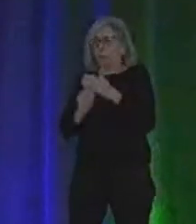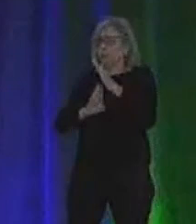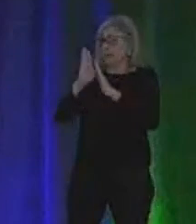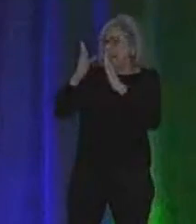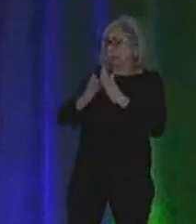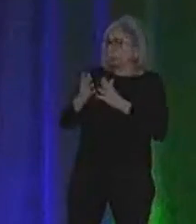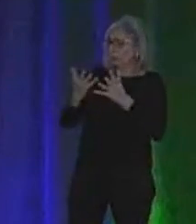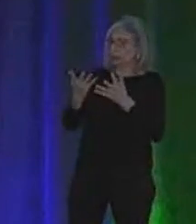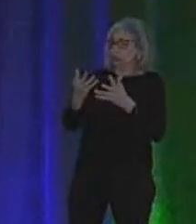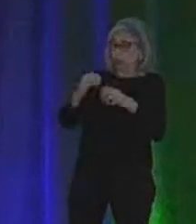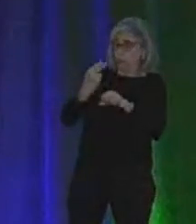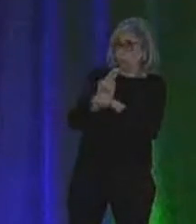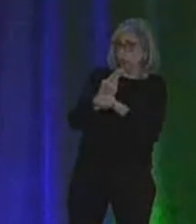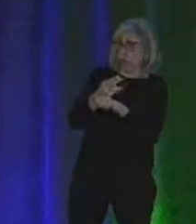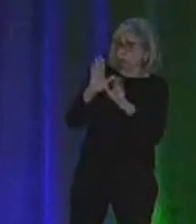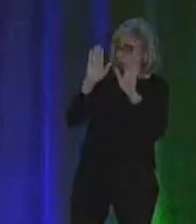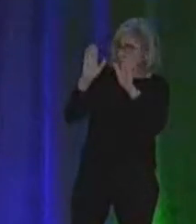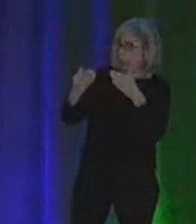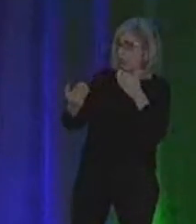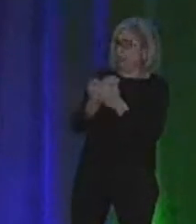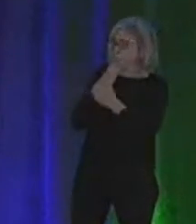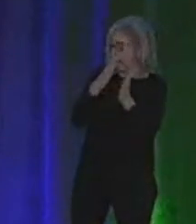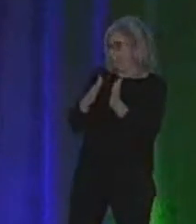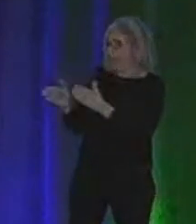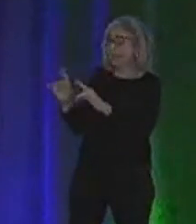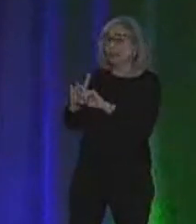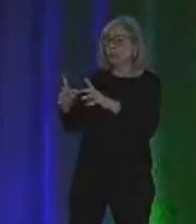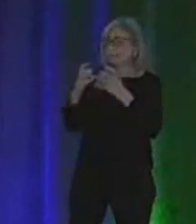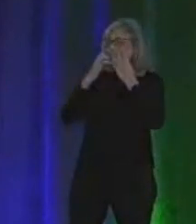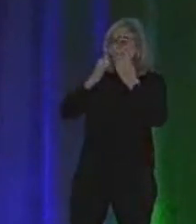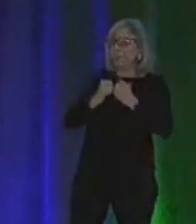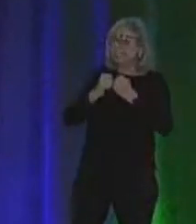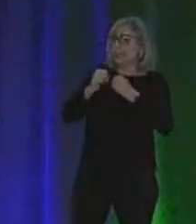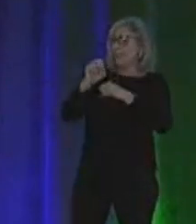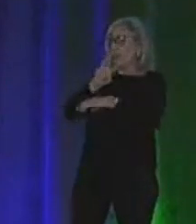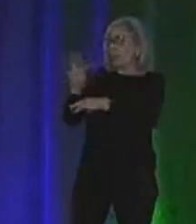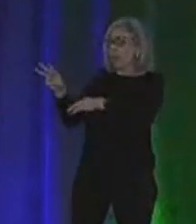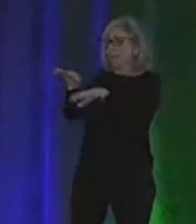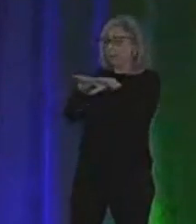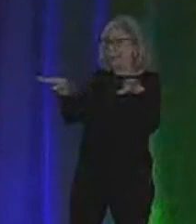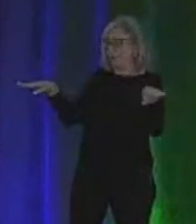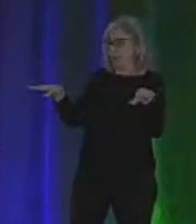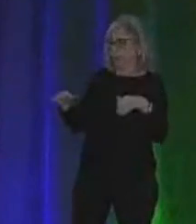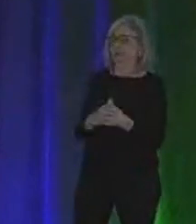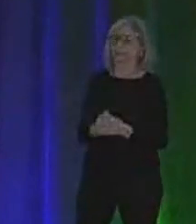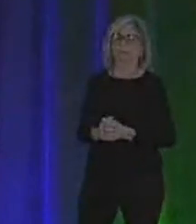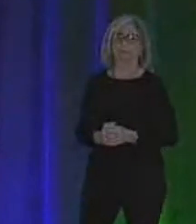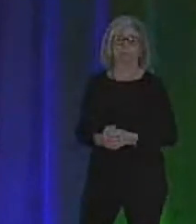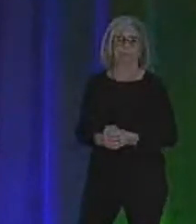to implement these great UI patterns, but also embrace the web platform by not breaking URLs.